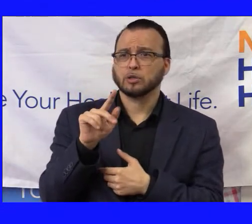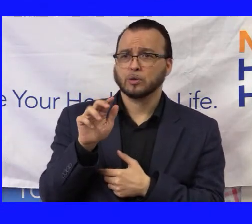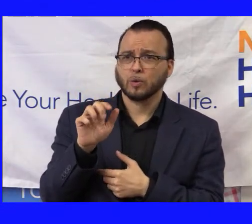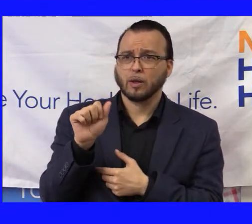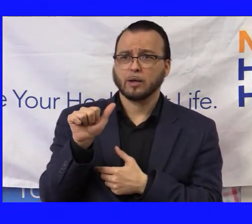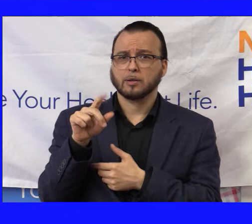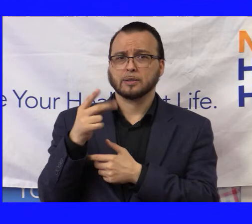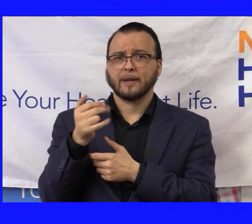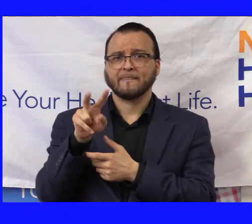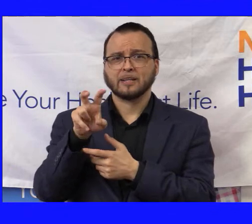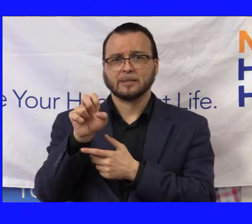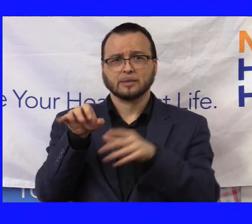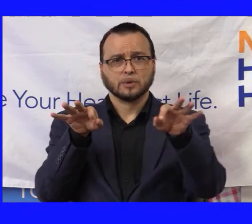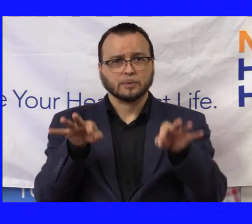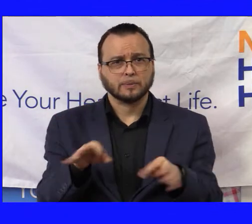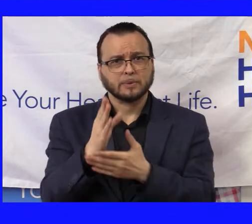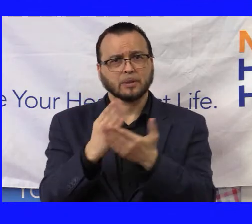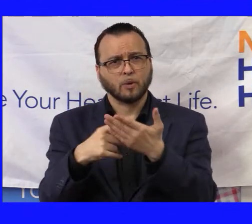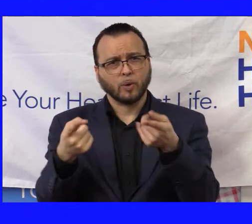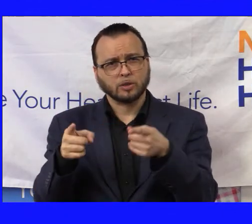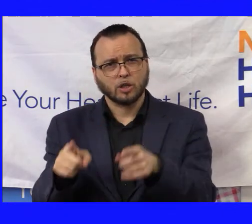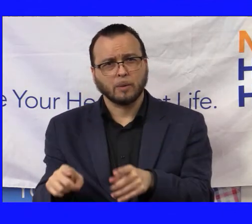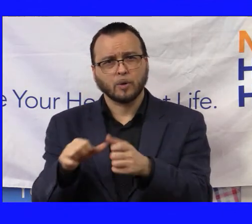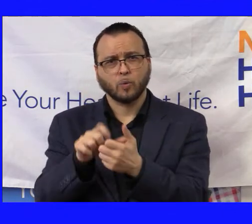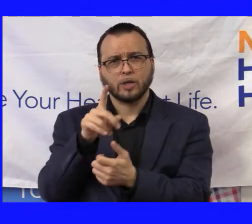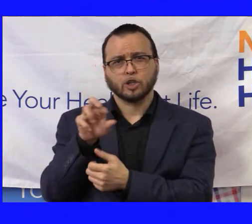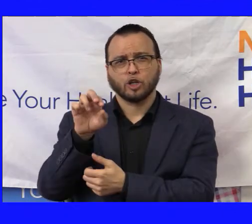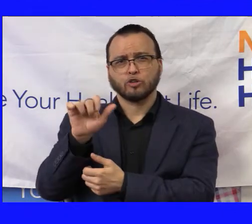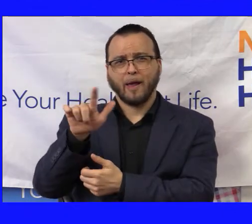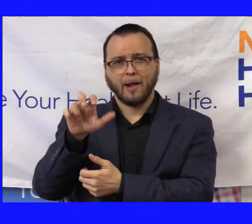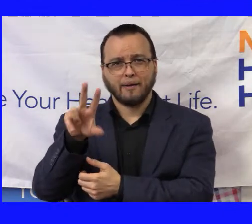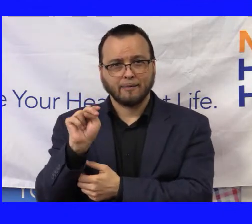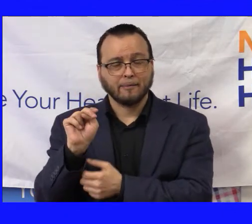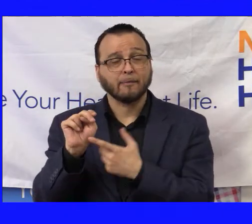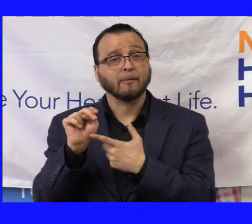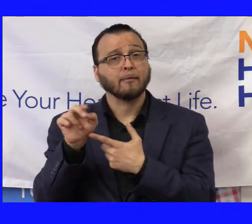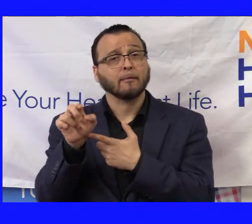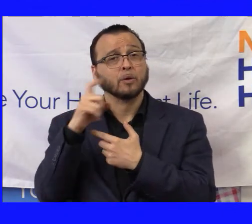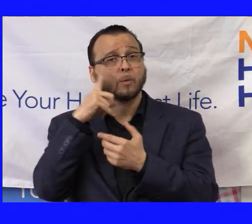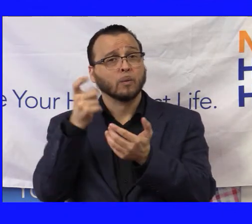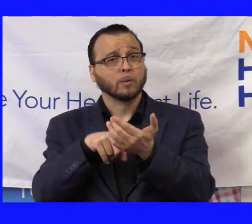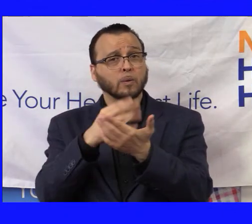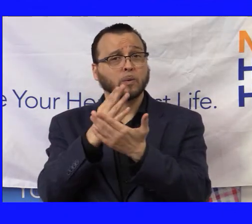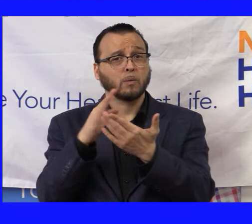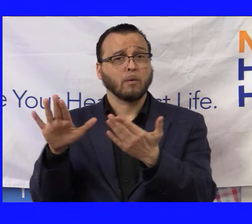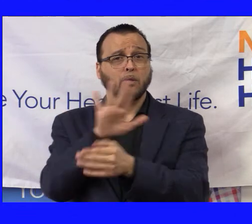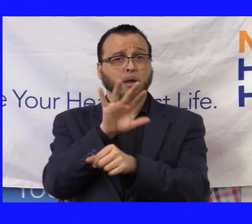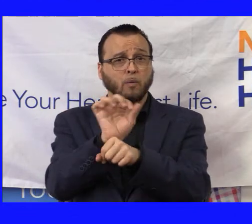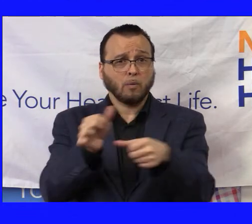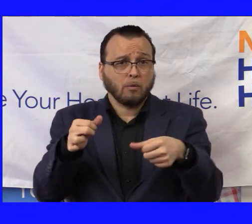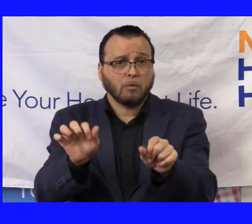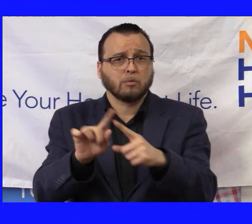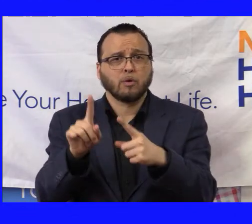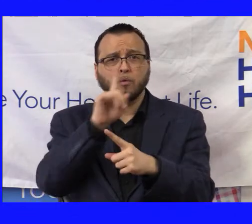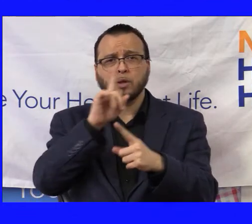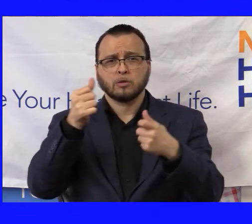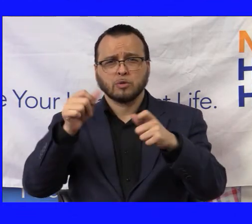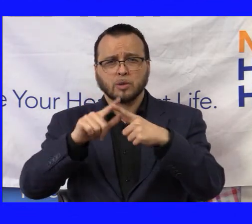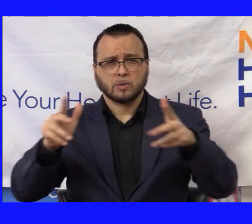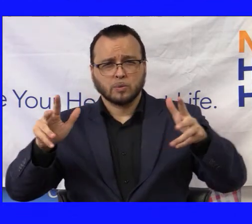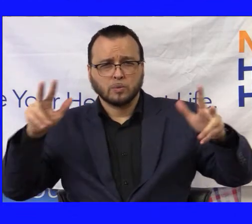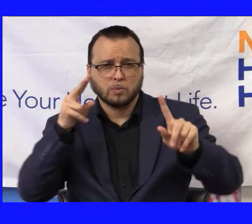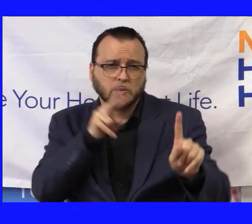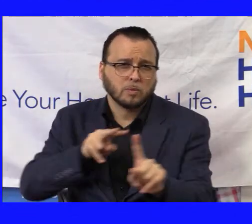Davis walk us through some of the work that's happening with Dr. Allen. You will see an effort that we are really looking